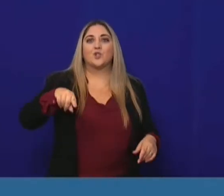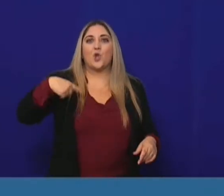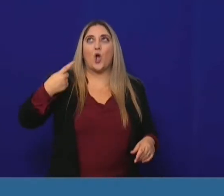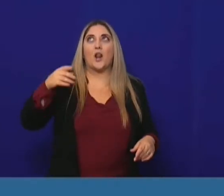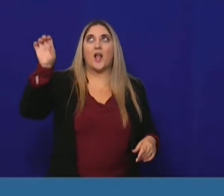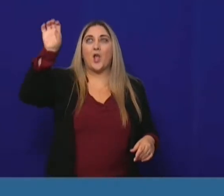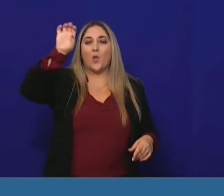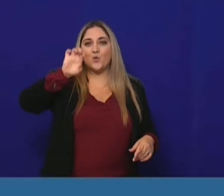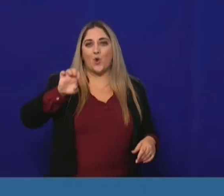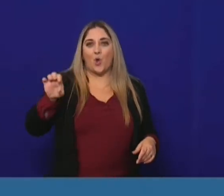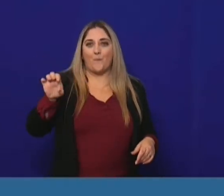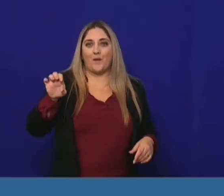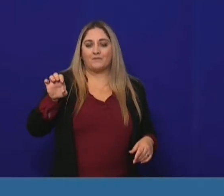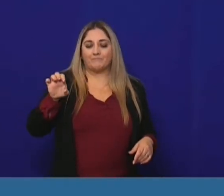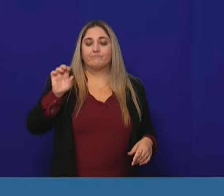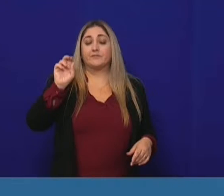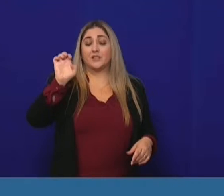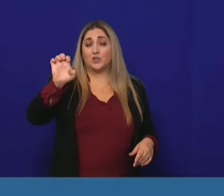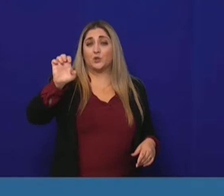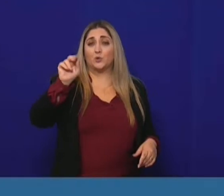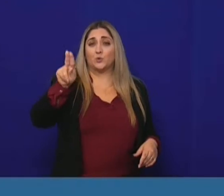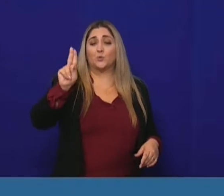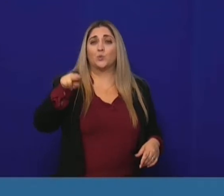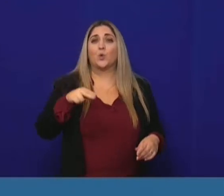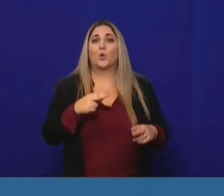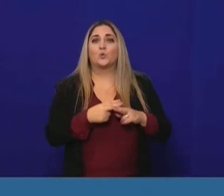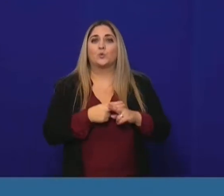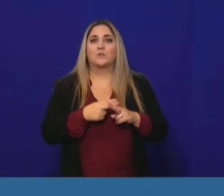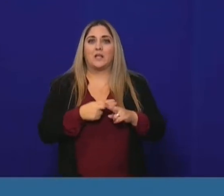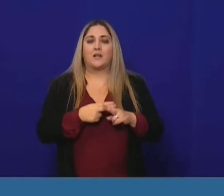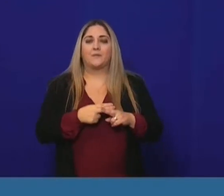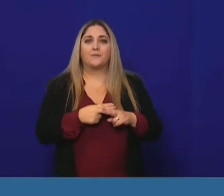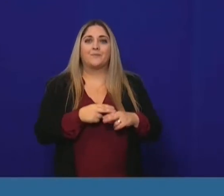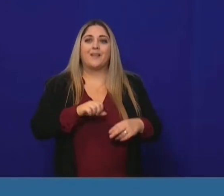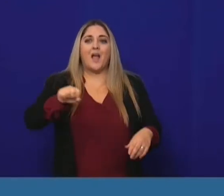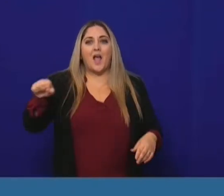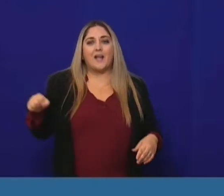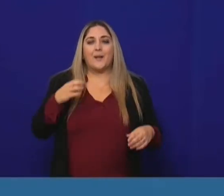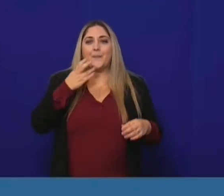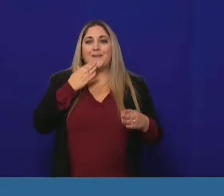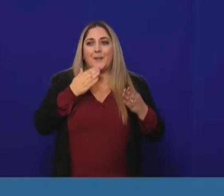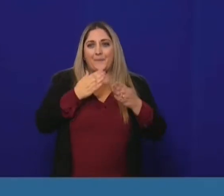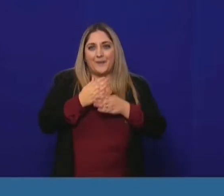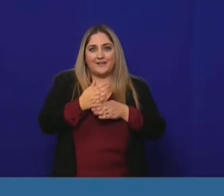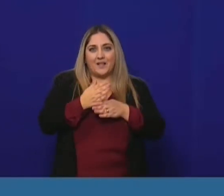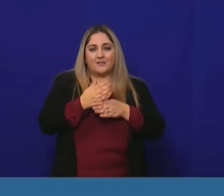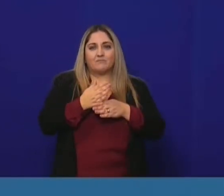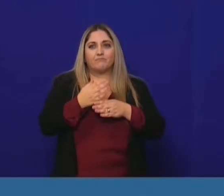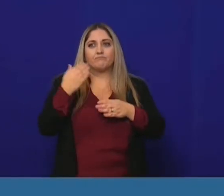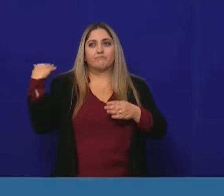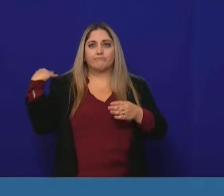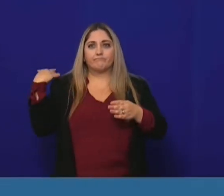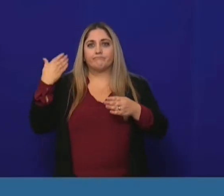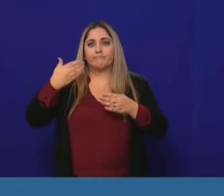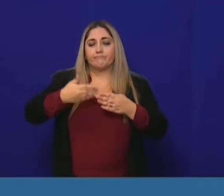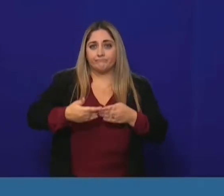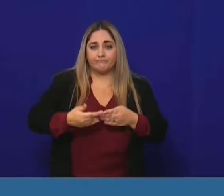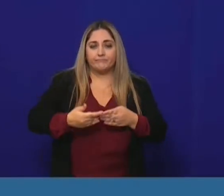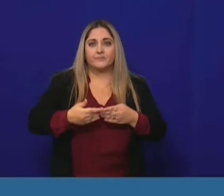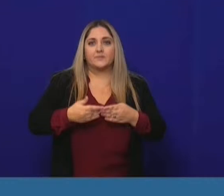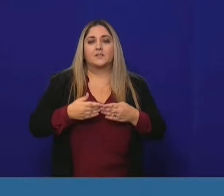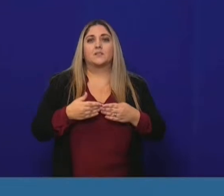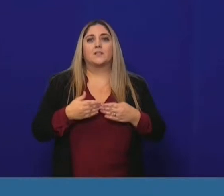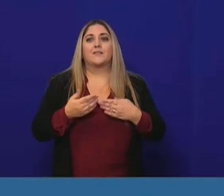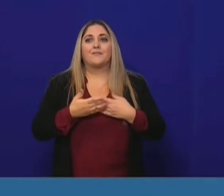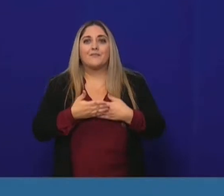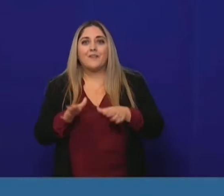anke l-Unjoni Ewropea qiegħda tinkoraġġixxi l-użu tar-rapid testing. Aħna minn meta bdejna bir-rapid testing sa issa ftaħna